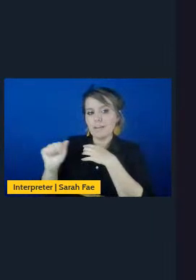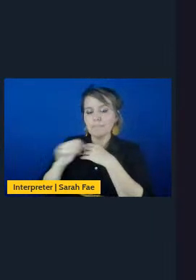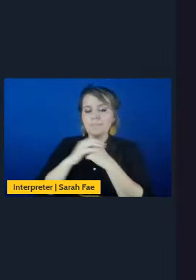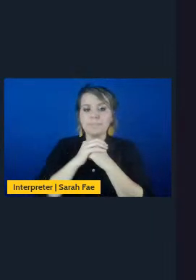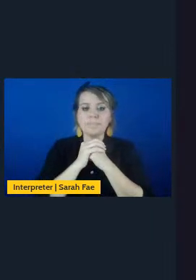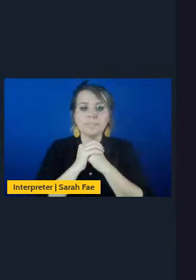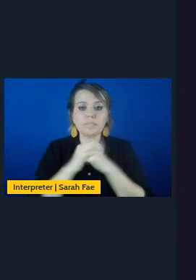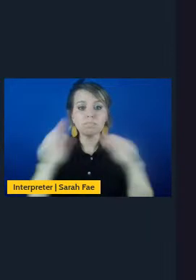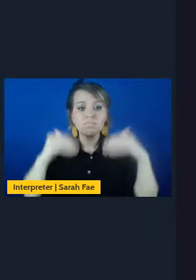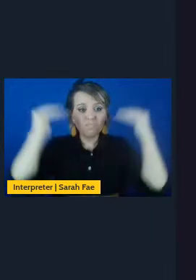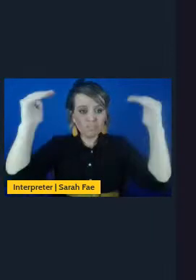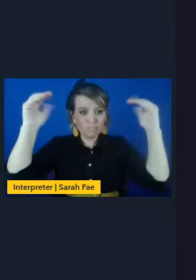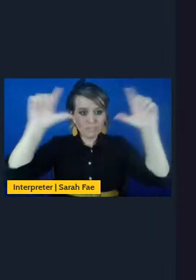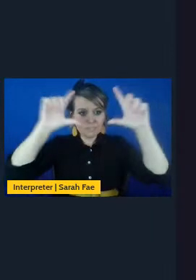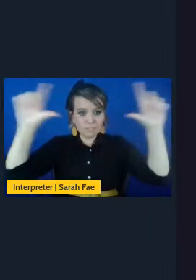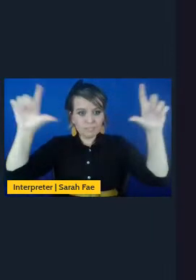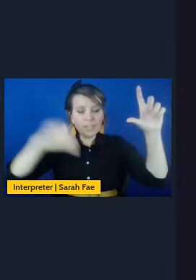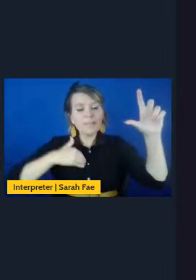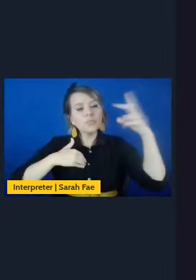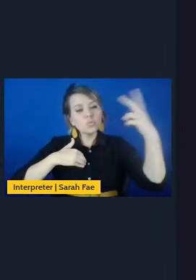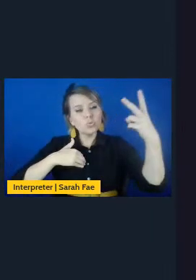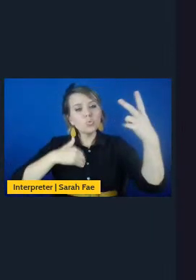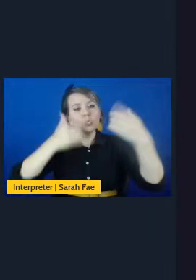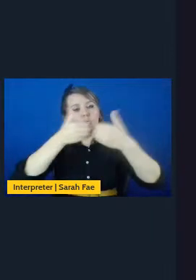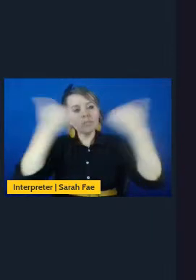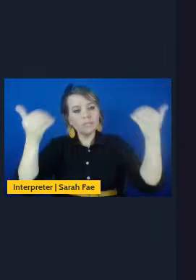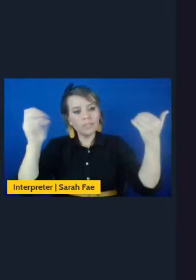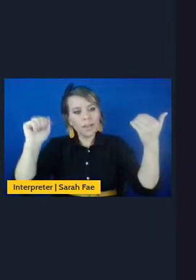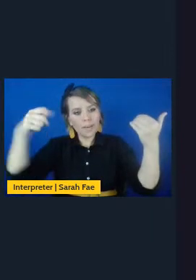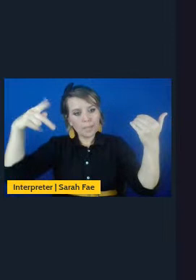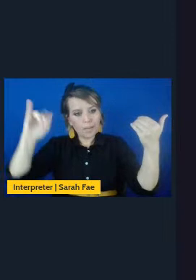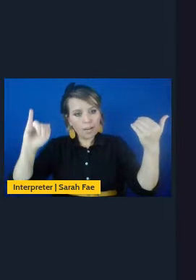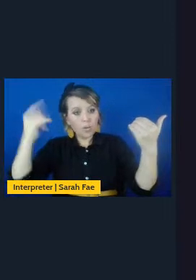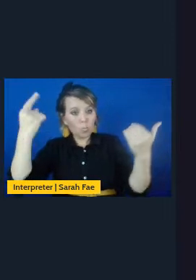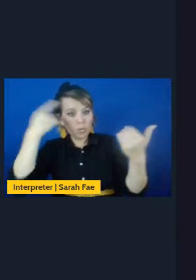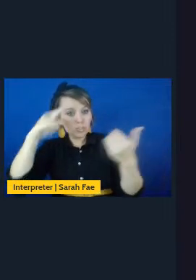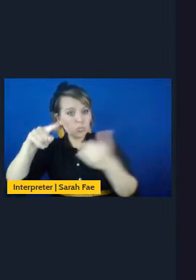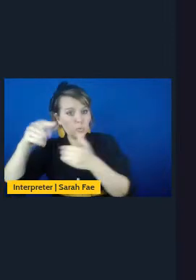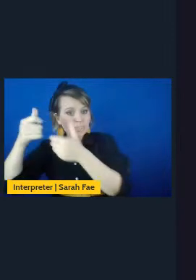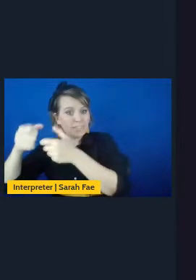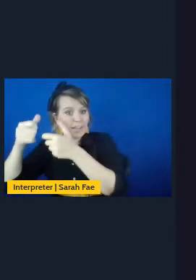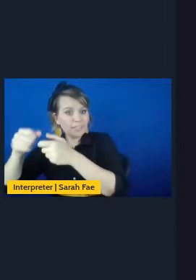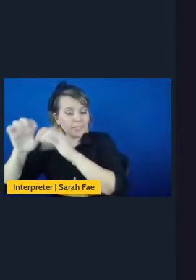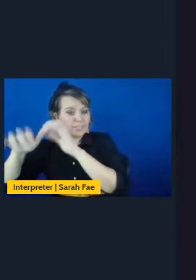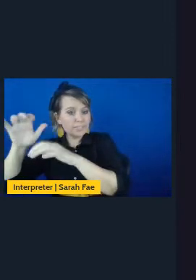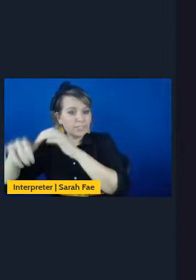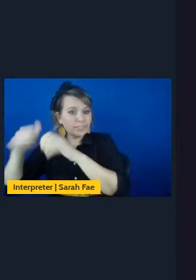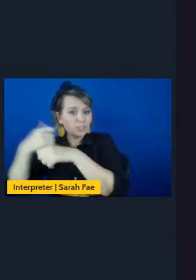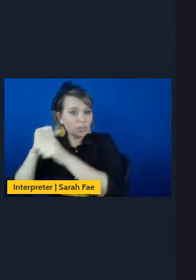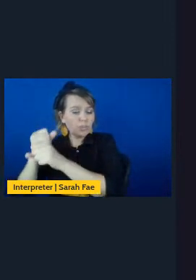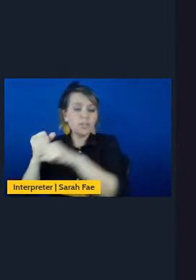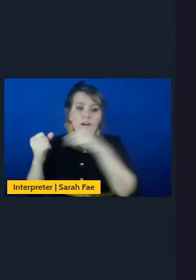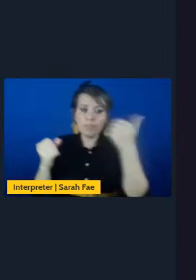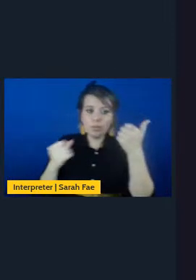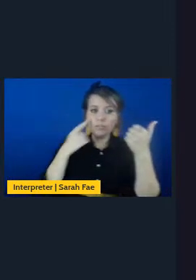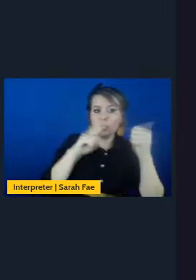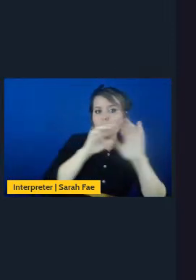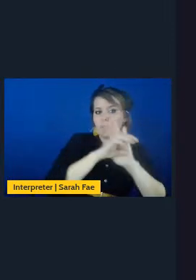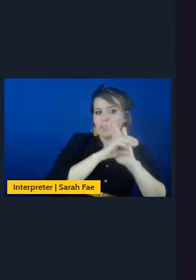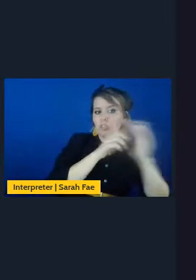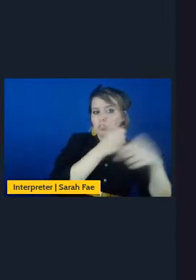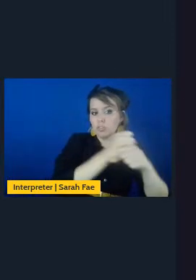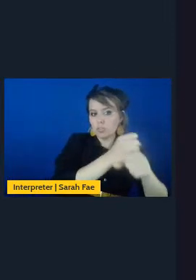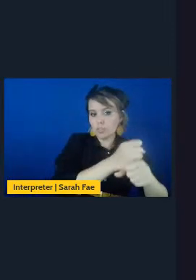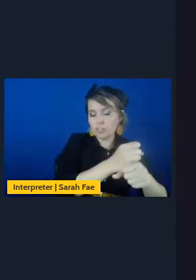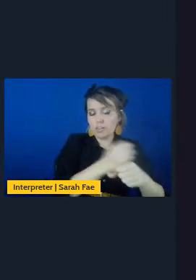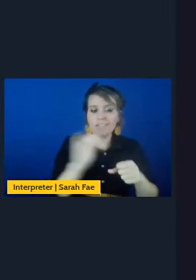And we have two different APIs. One is for the text generation, other one is for the image generation. And like I mentioned,